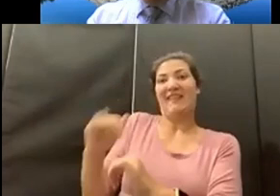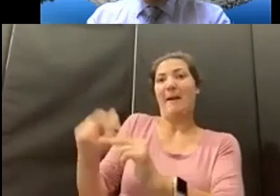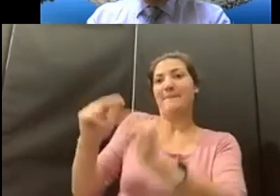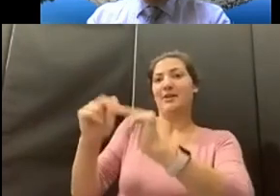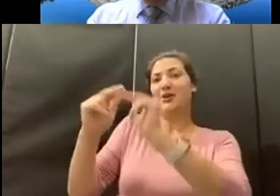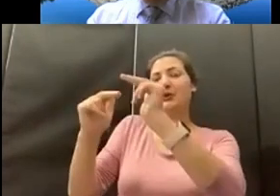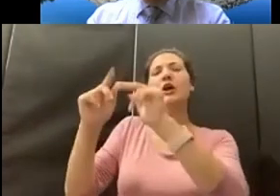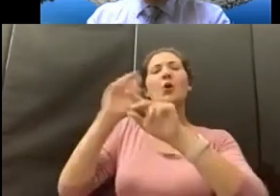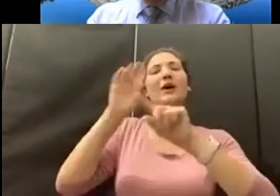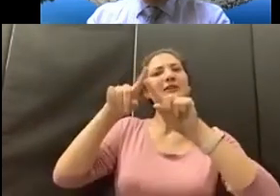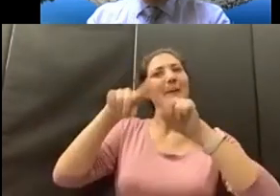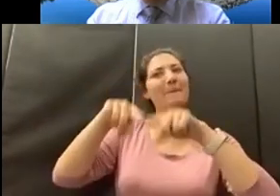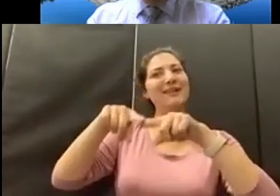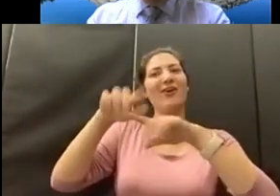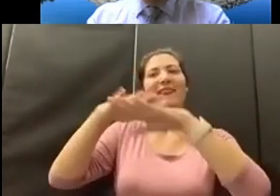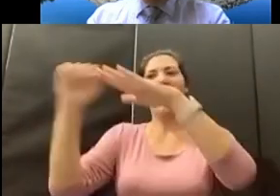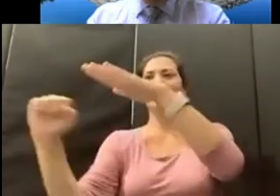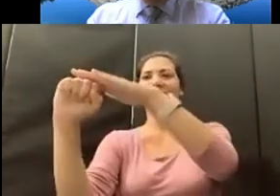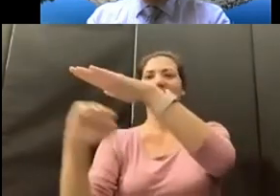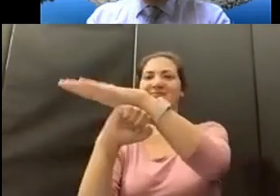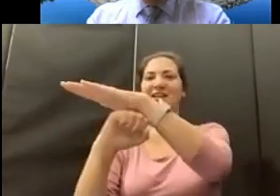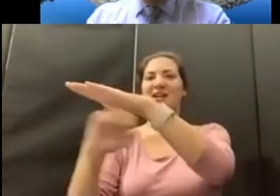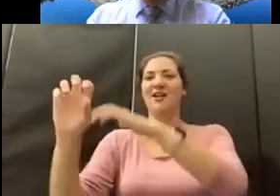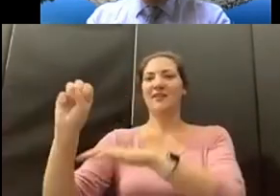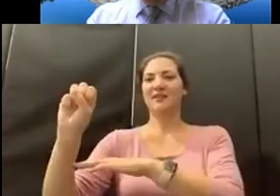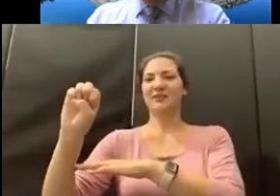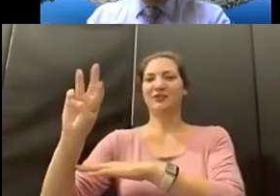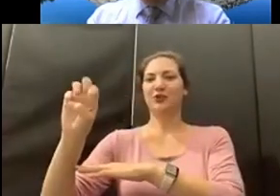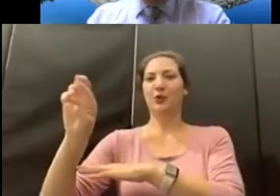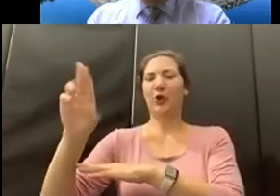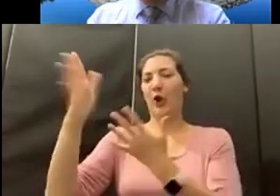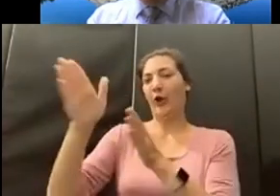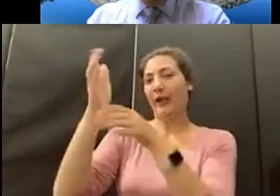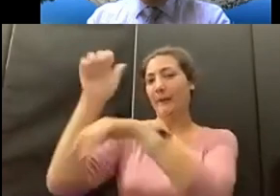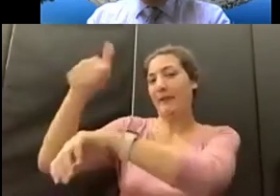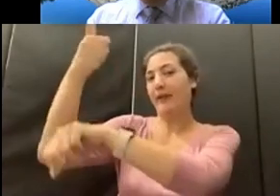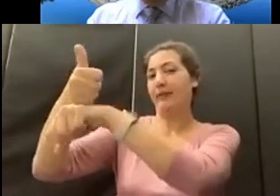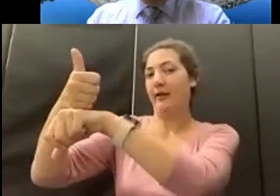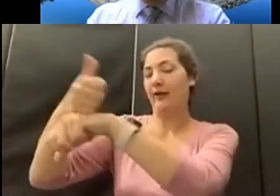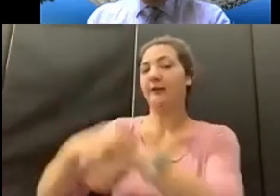that infrastructure being there. And there have been multiple very